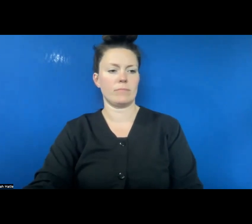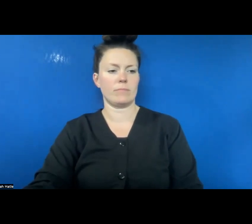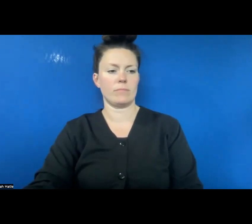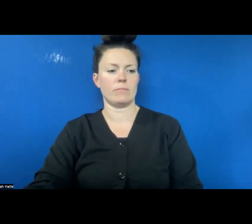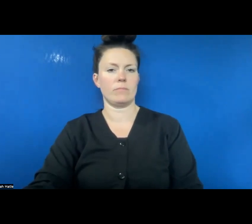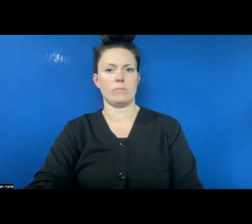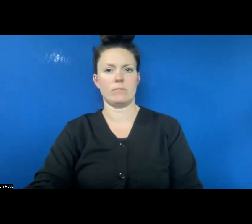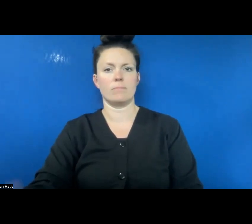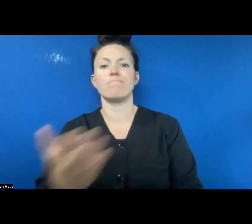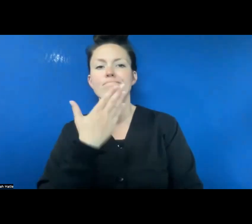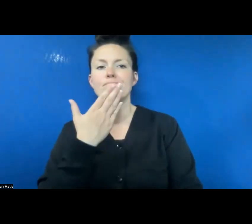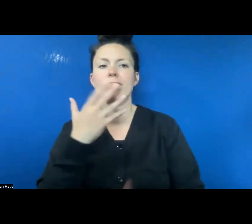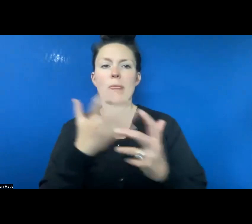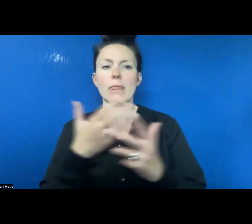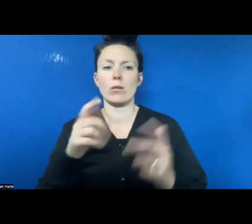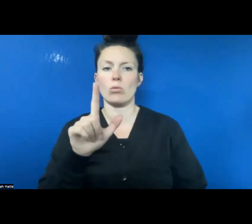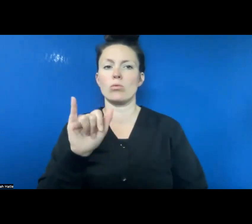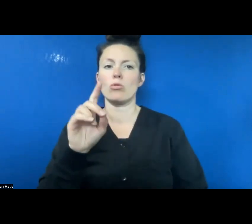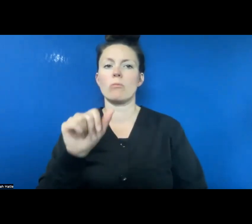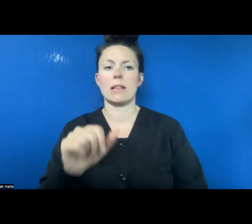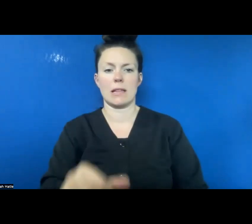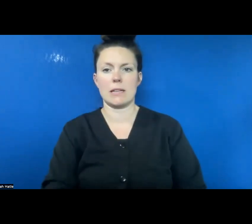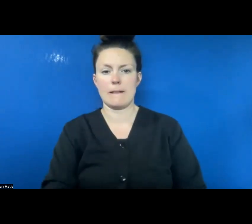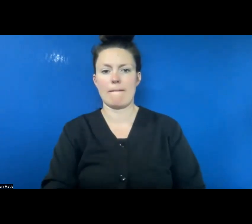Thank you so much, Linda.